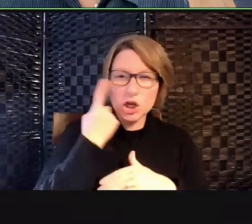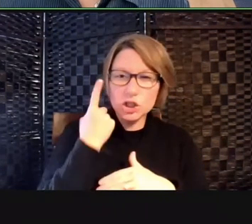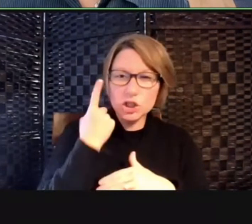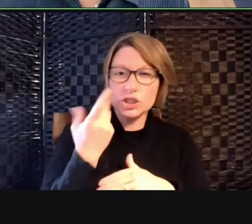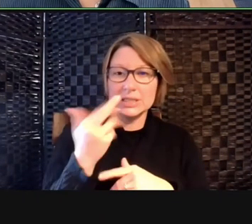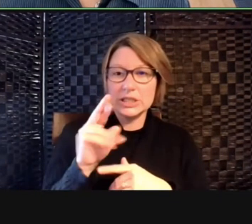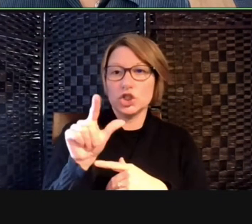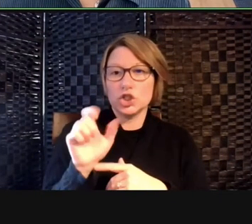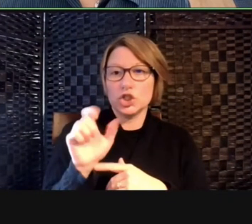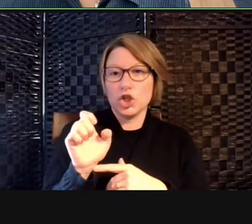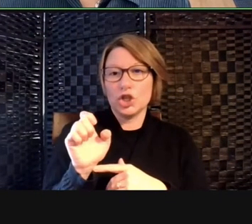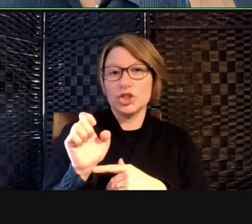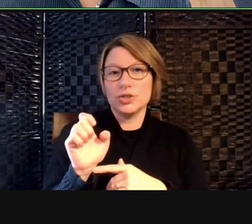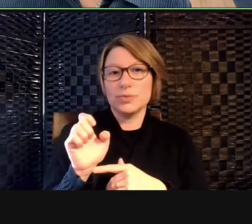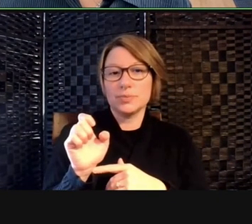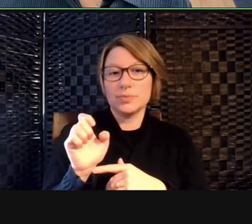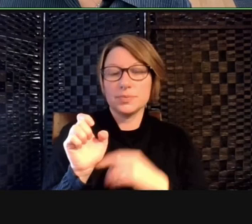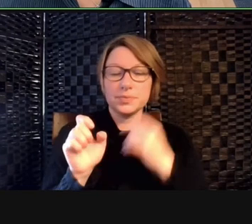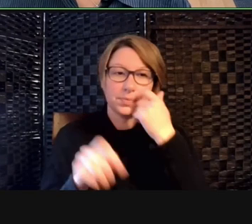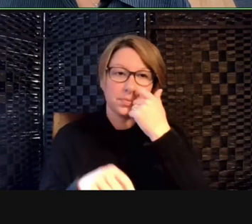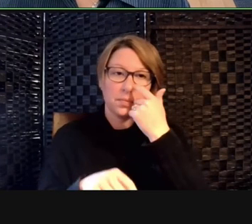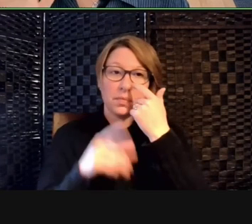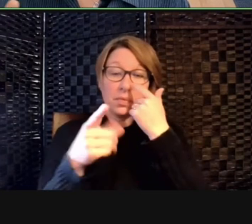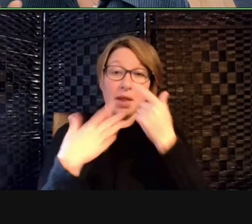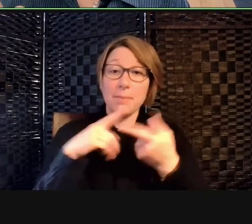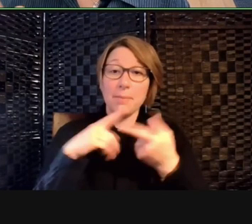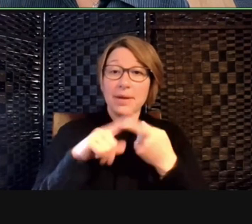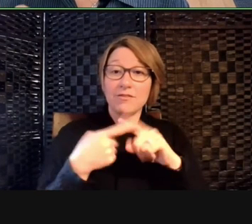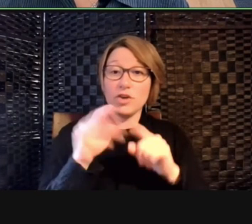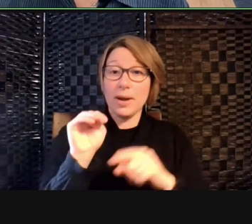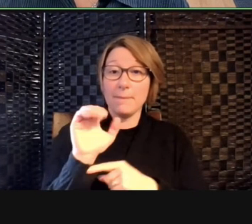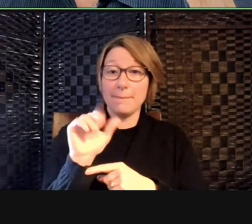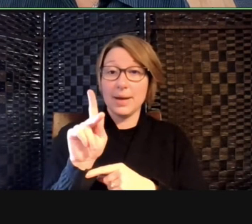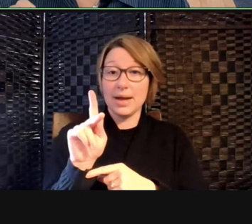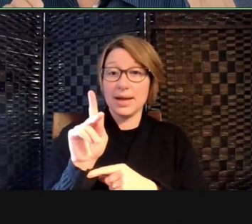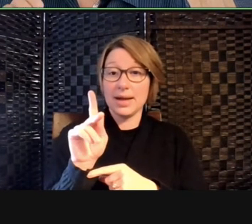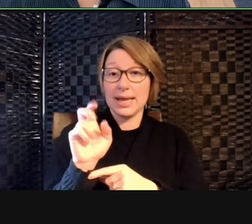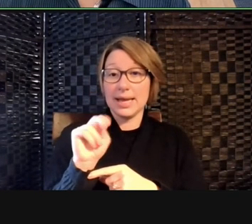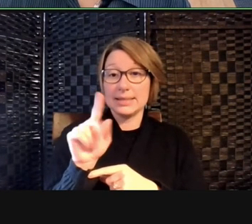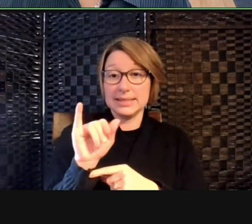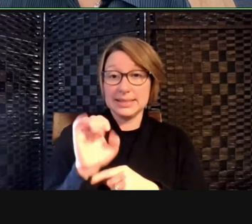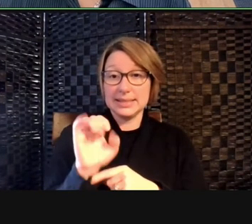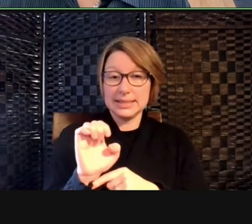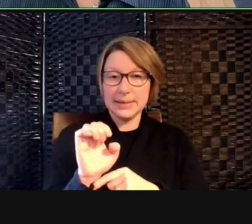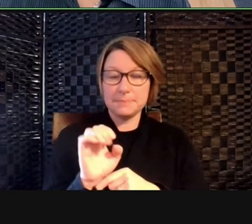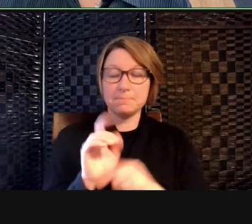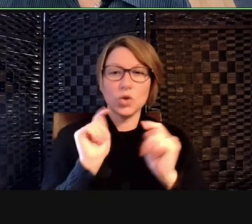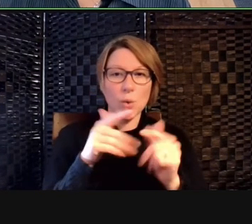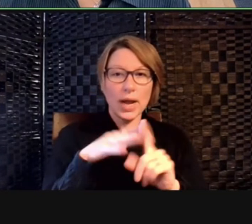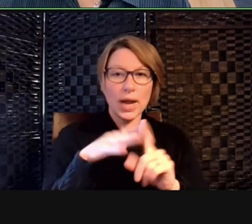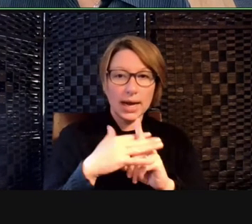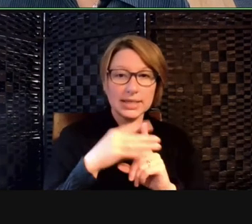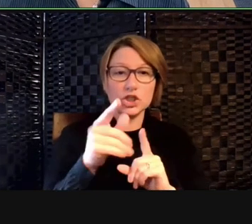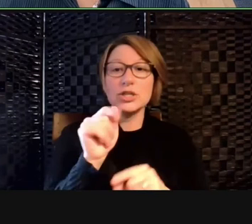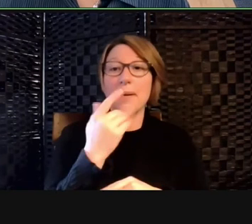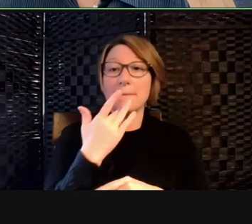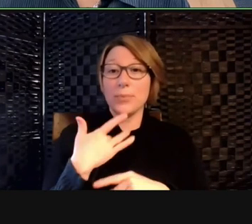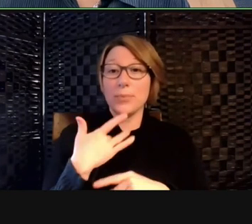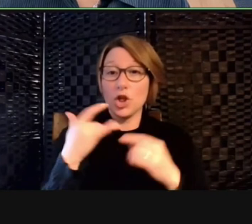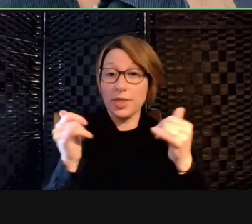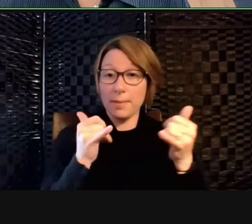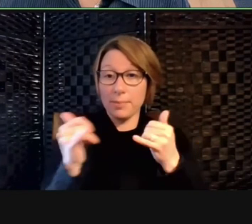syndrome. So here is my friend Mackenzie. I'll give you a quick context. She was at a birthday party at a park in